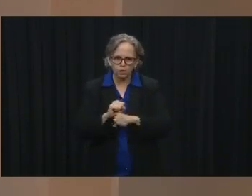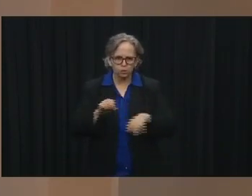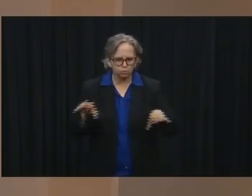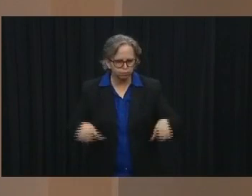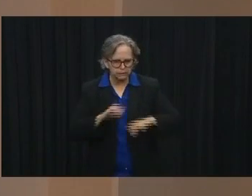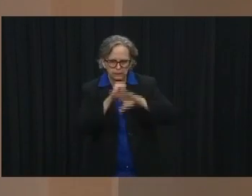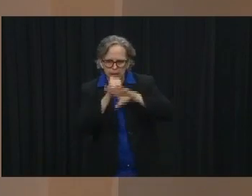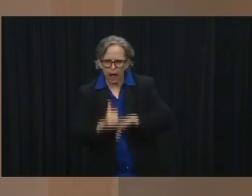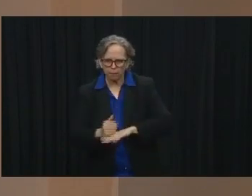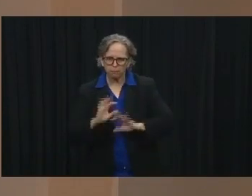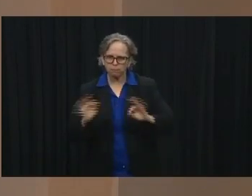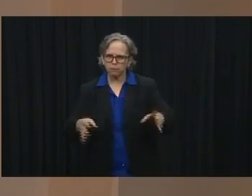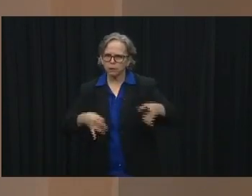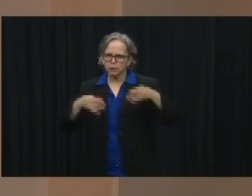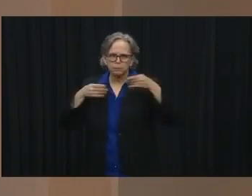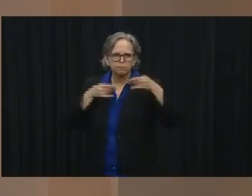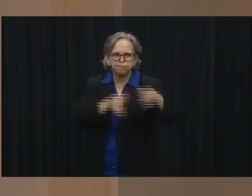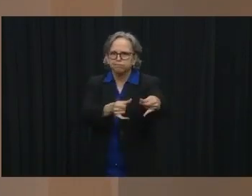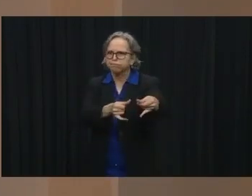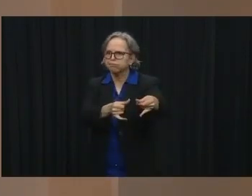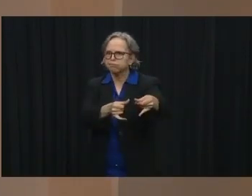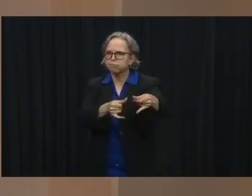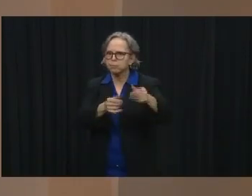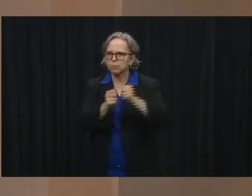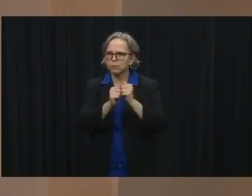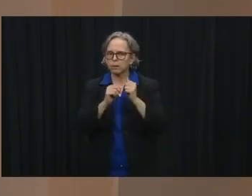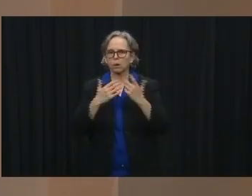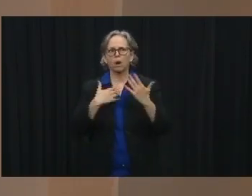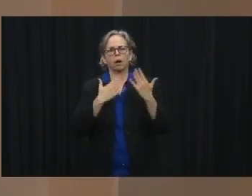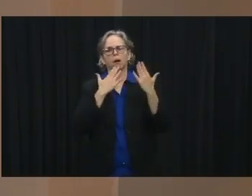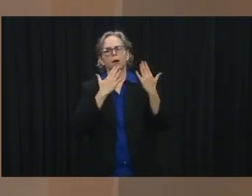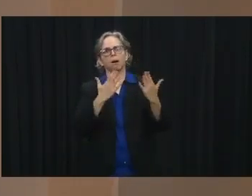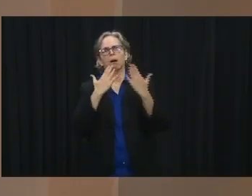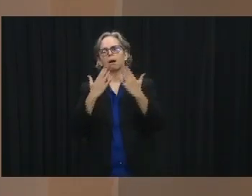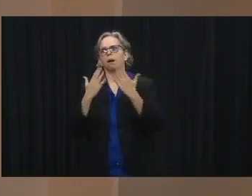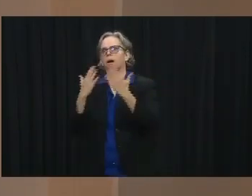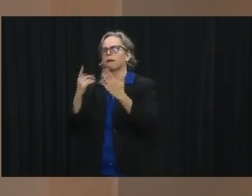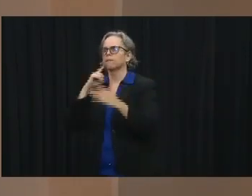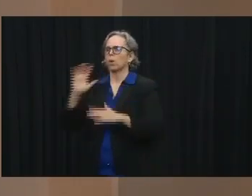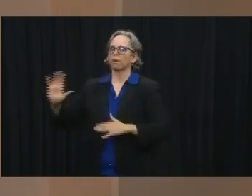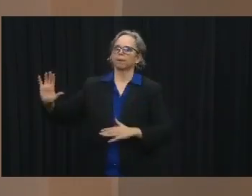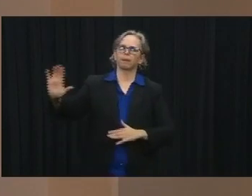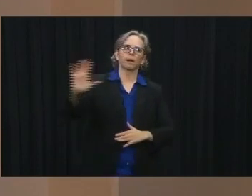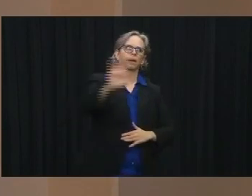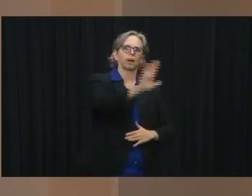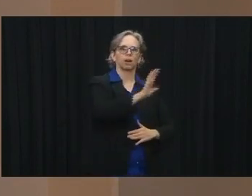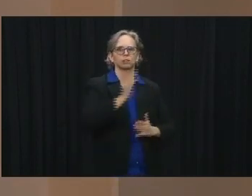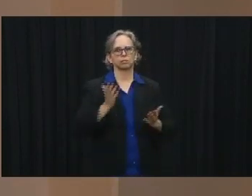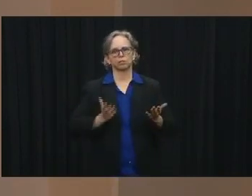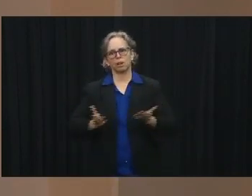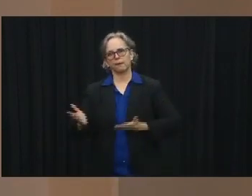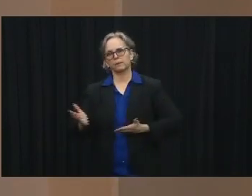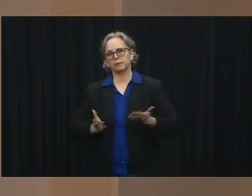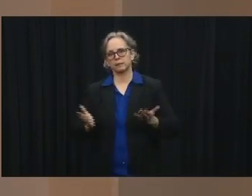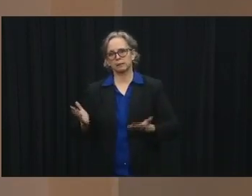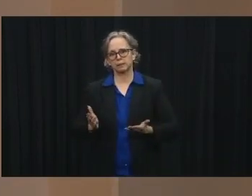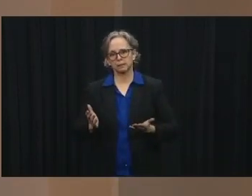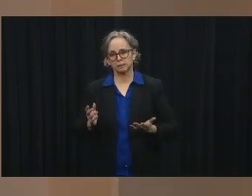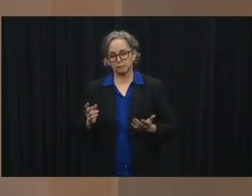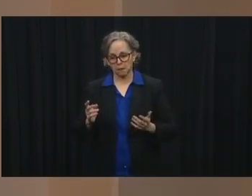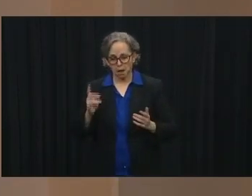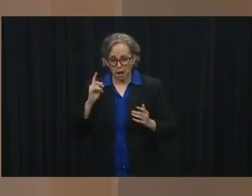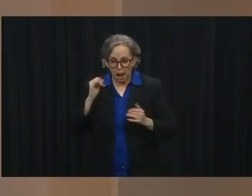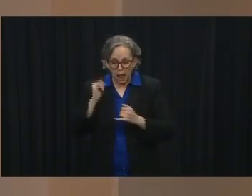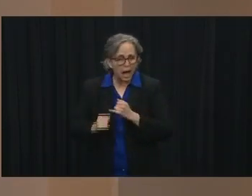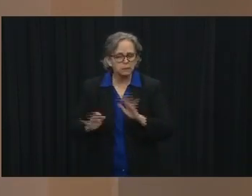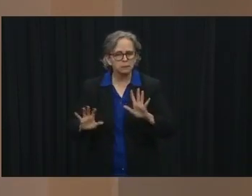we're grateful for their service. And certainly last, but certainly not least, first responders,